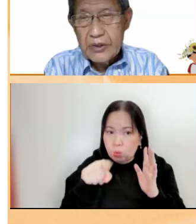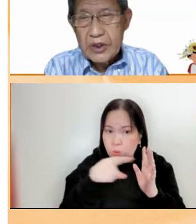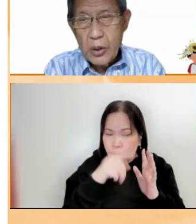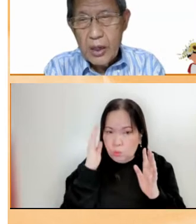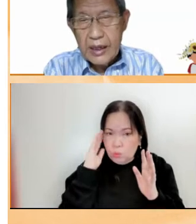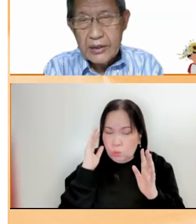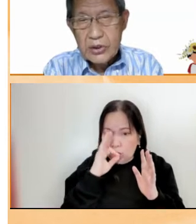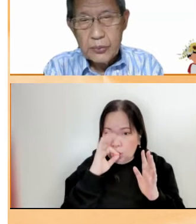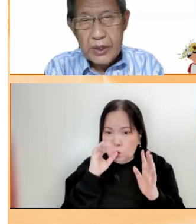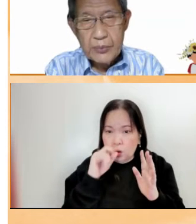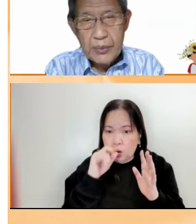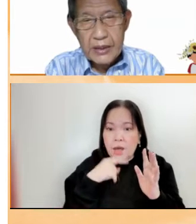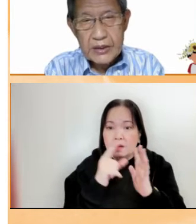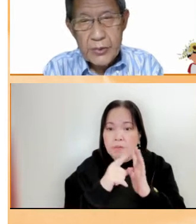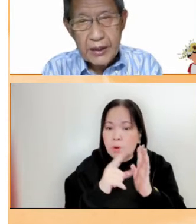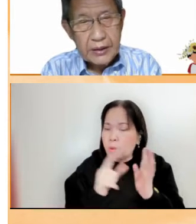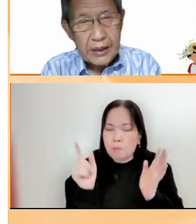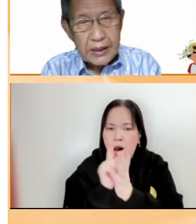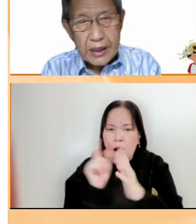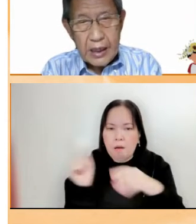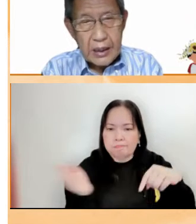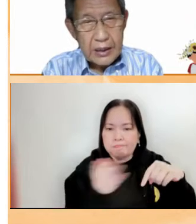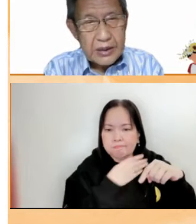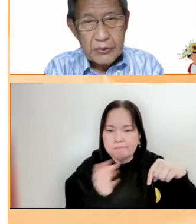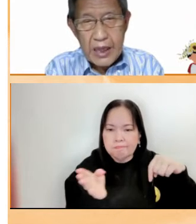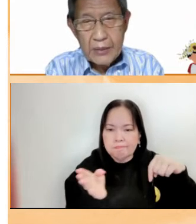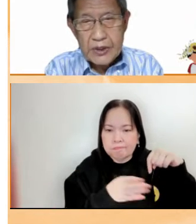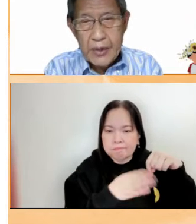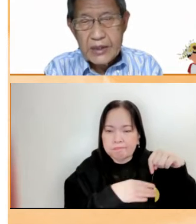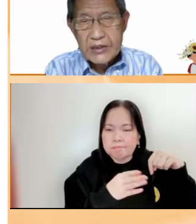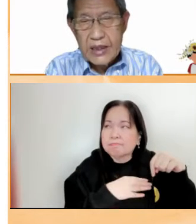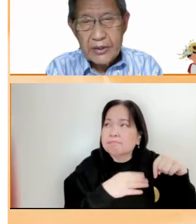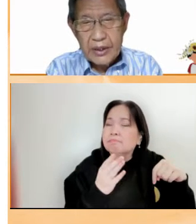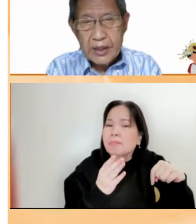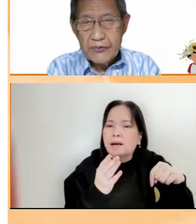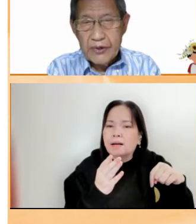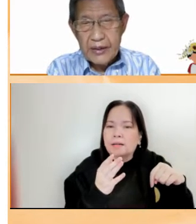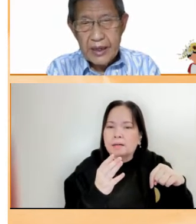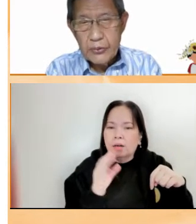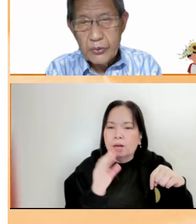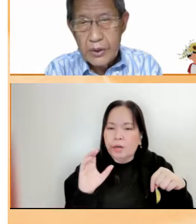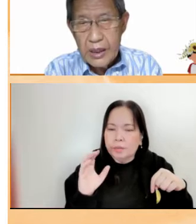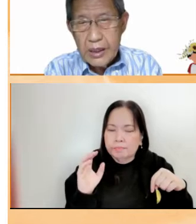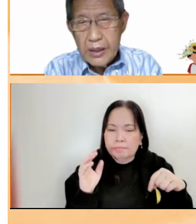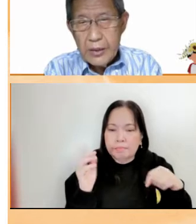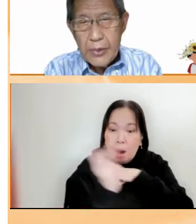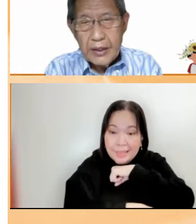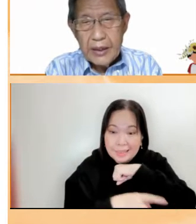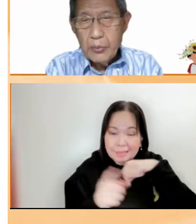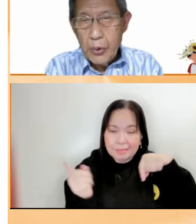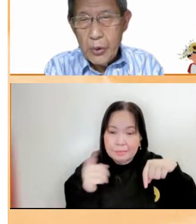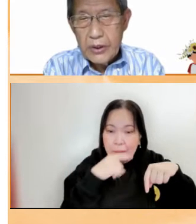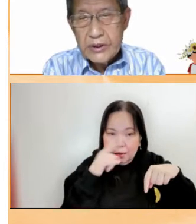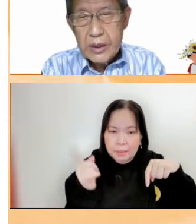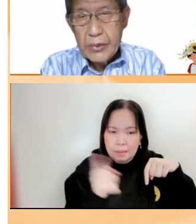there is a law against corporal punishment. Sometimes a bystander can be very helpful. Men